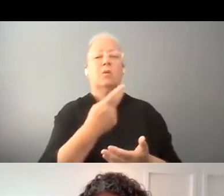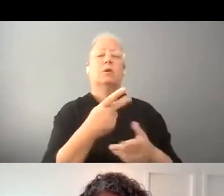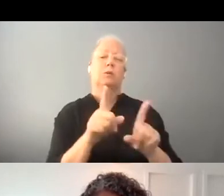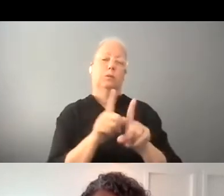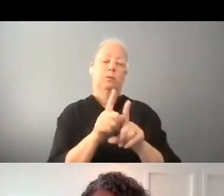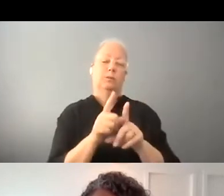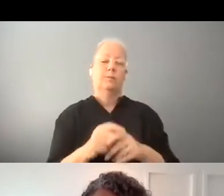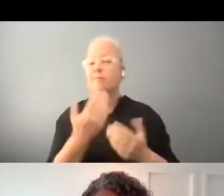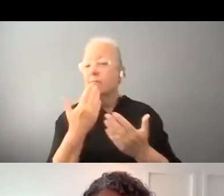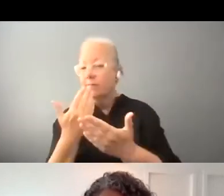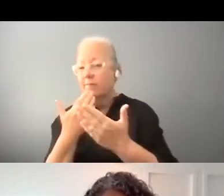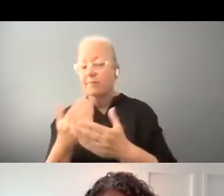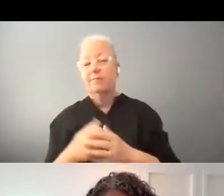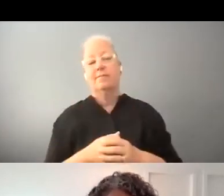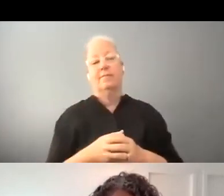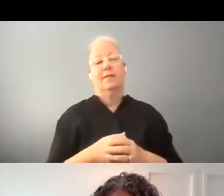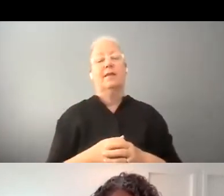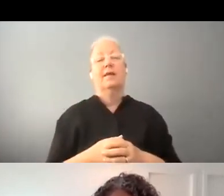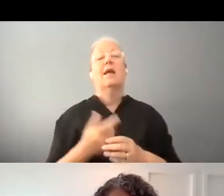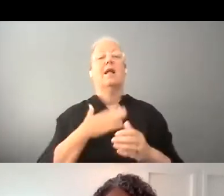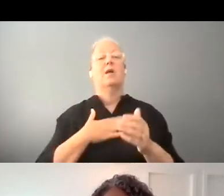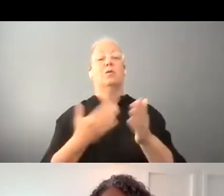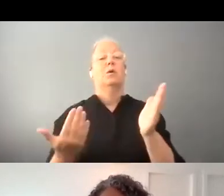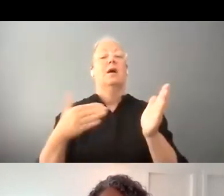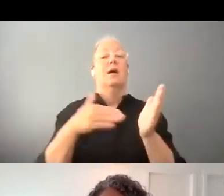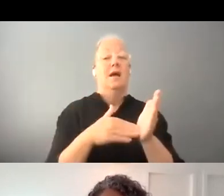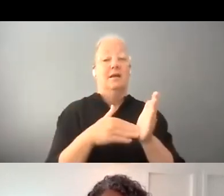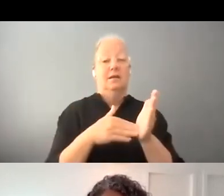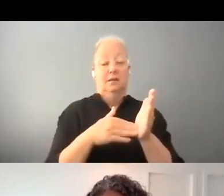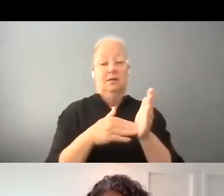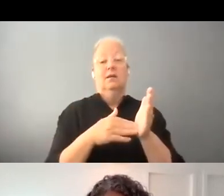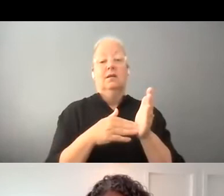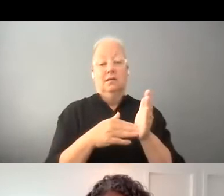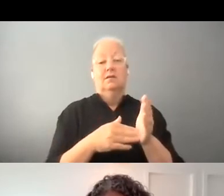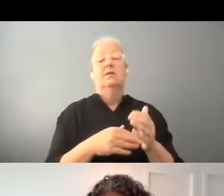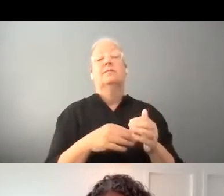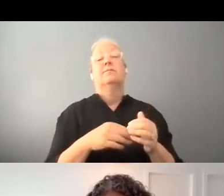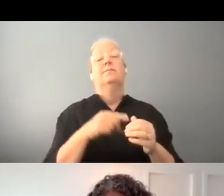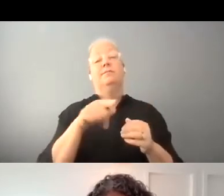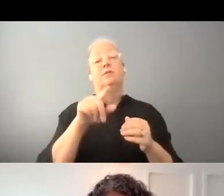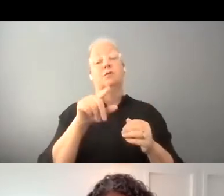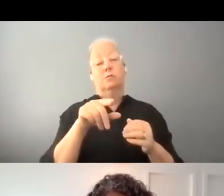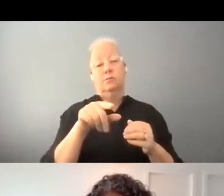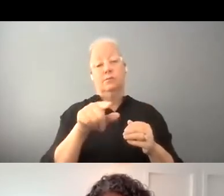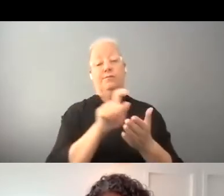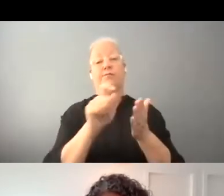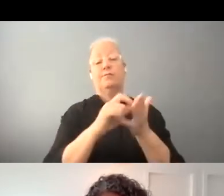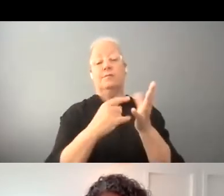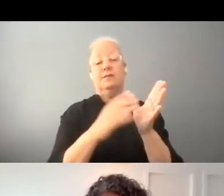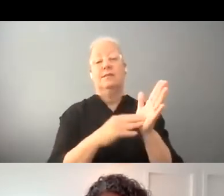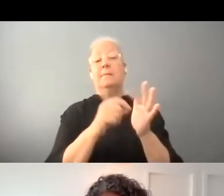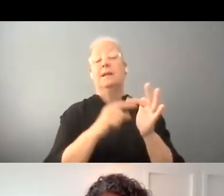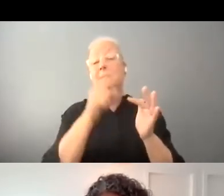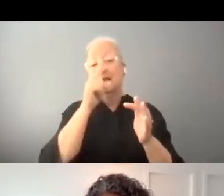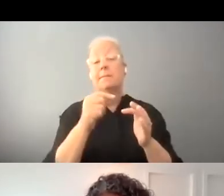Lawani. To add to that, obviously this initiative is open to people without credits as a writer. So that writing sample can be from a different medium